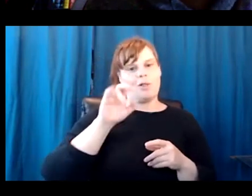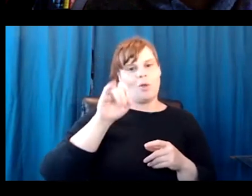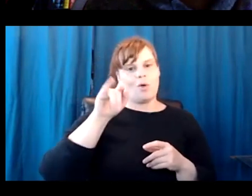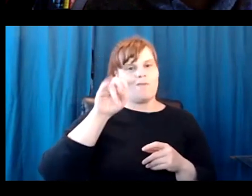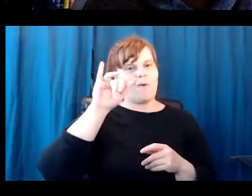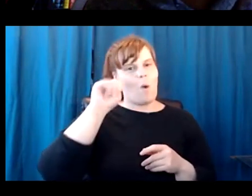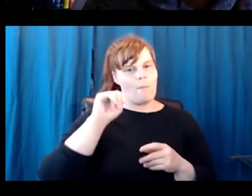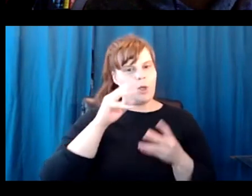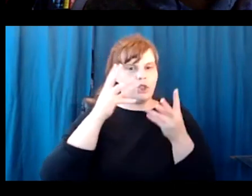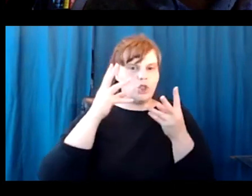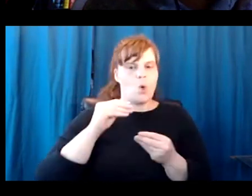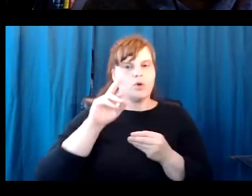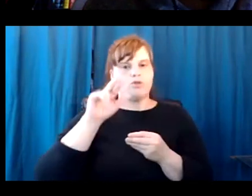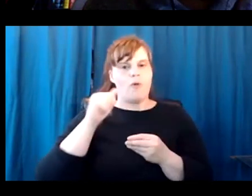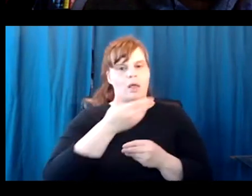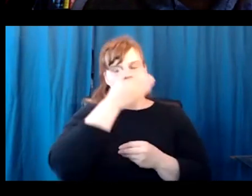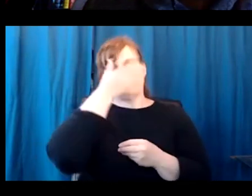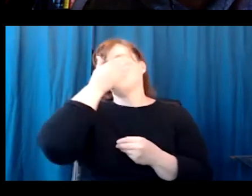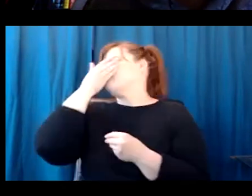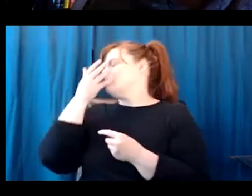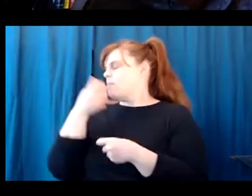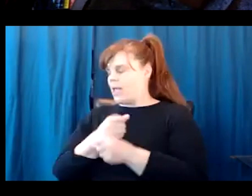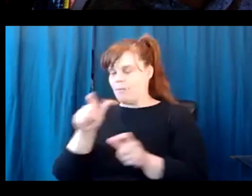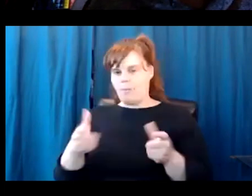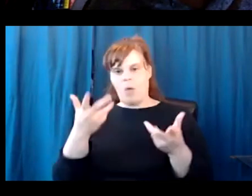near-silenced, marginalizing the marginalized.